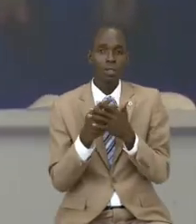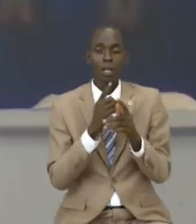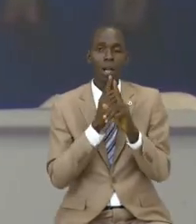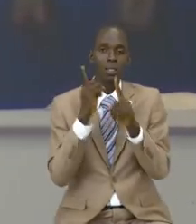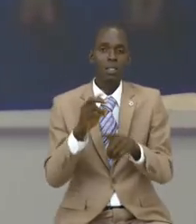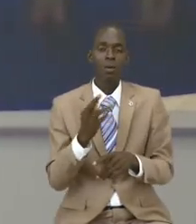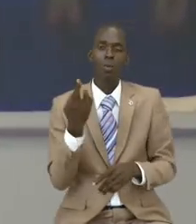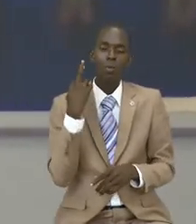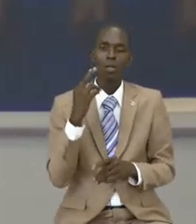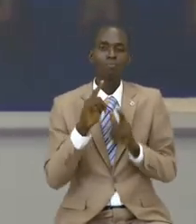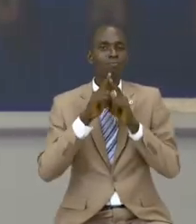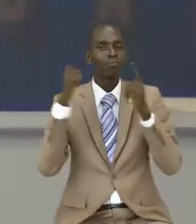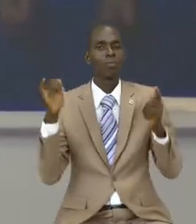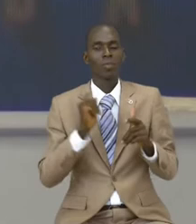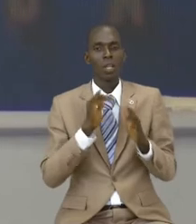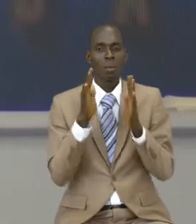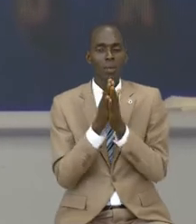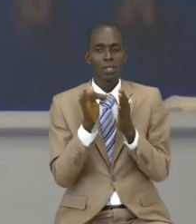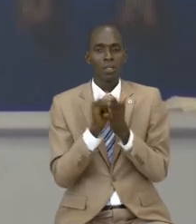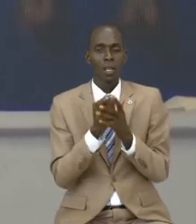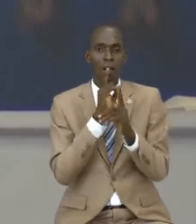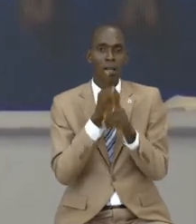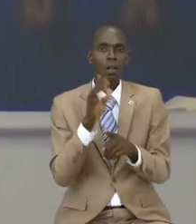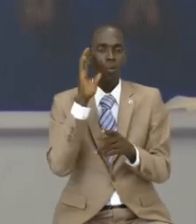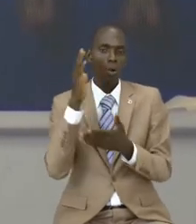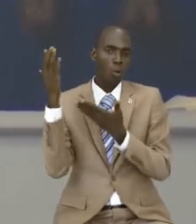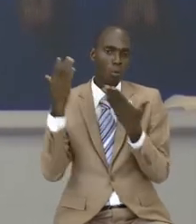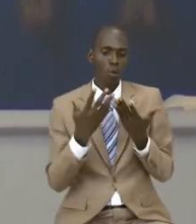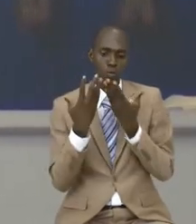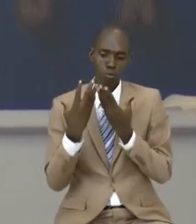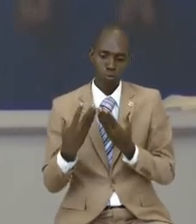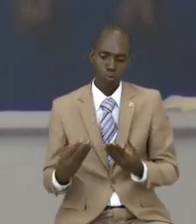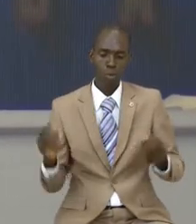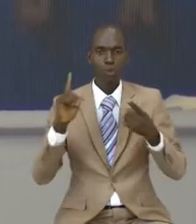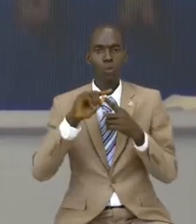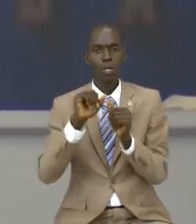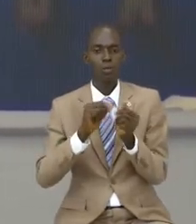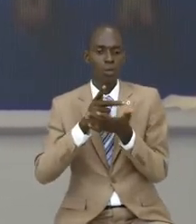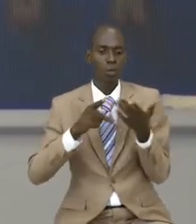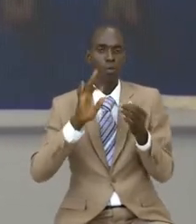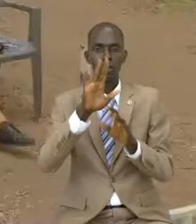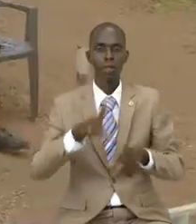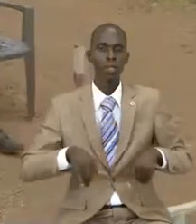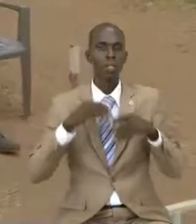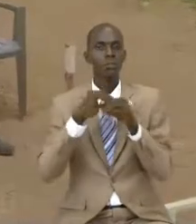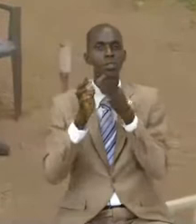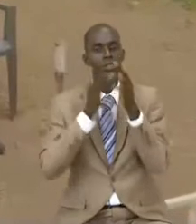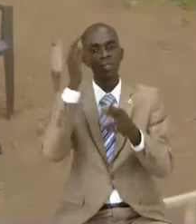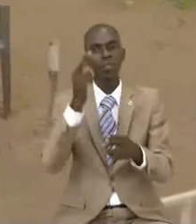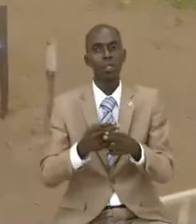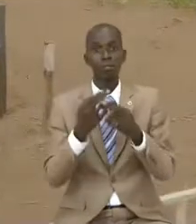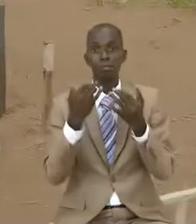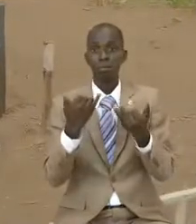pray they will bring solution to every part of your life in Jesus' name.